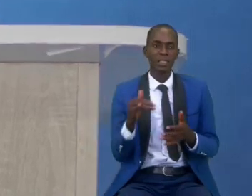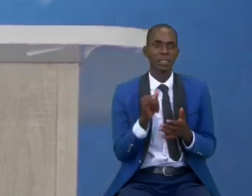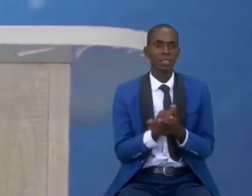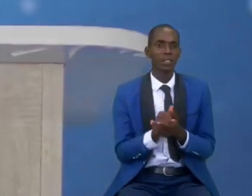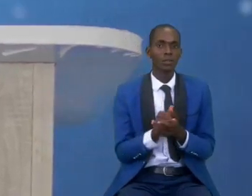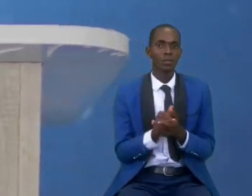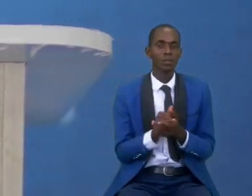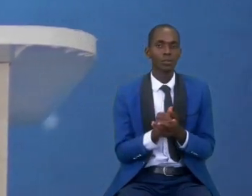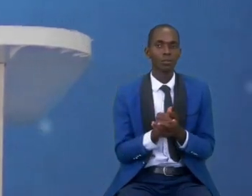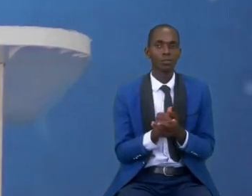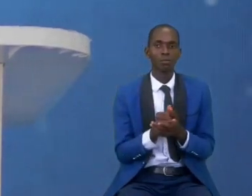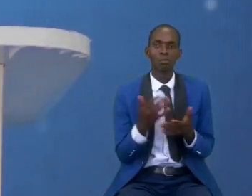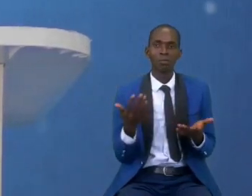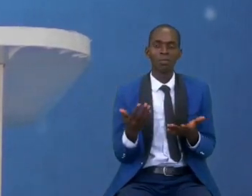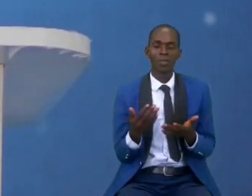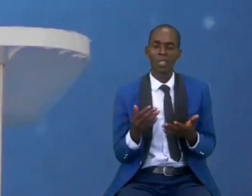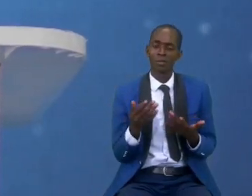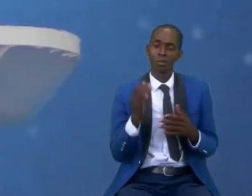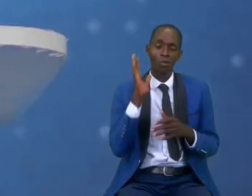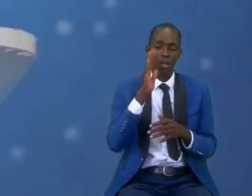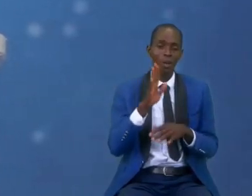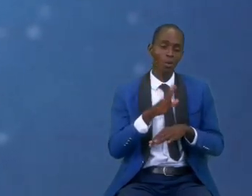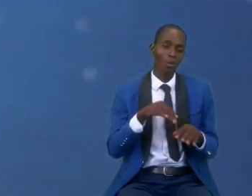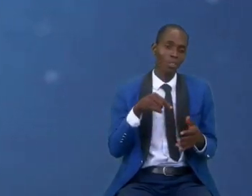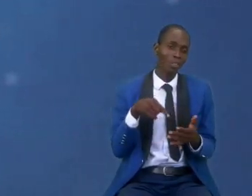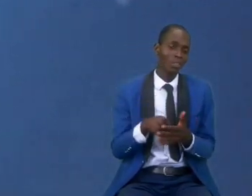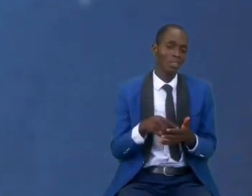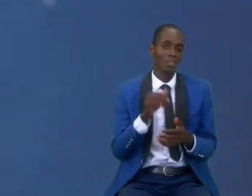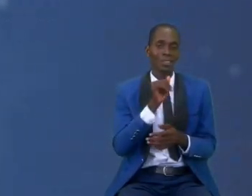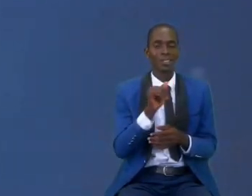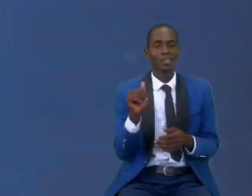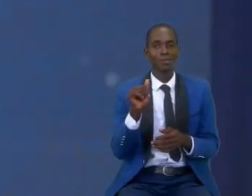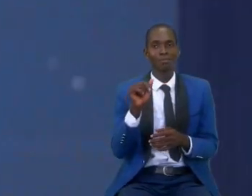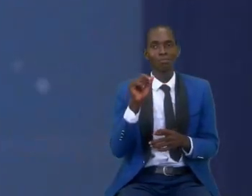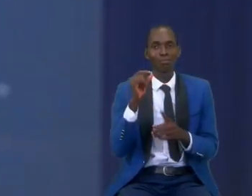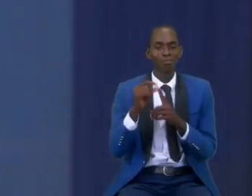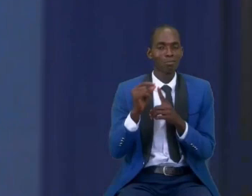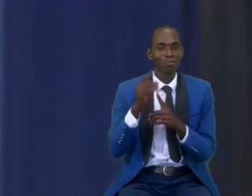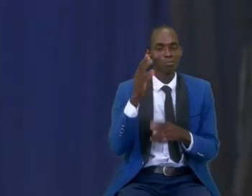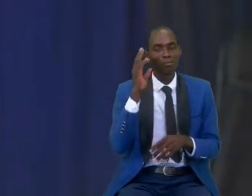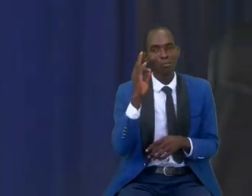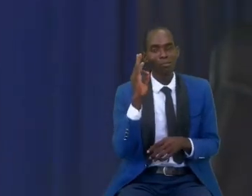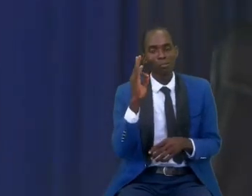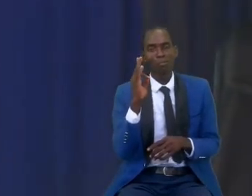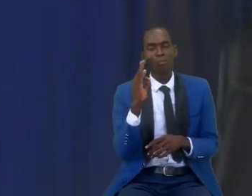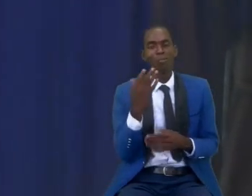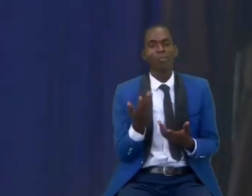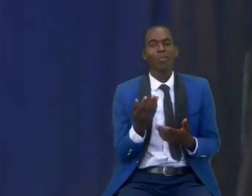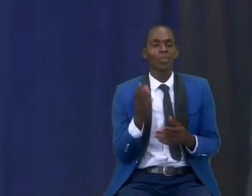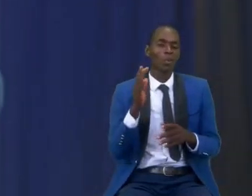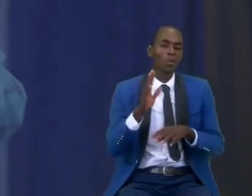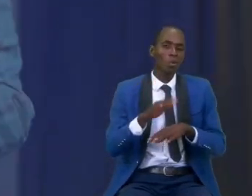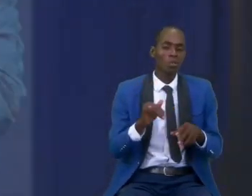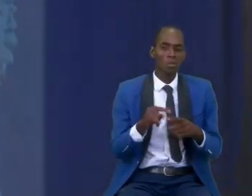I call it enlightenment? And should I call it education? Should I call it edification? Whatever we call it,